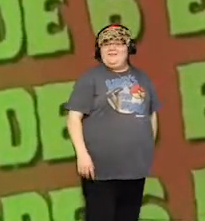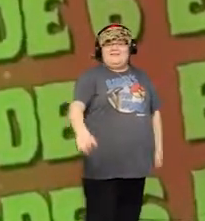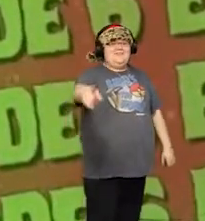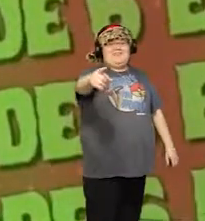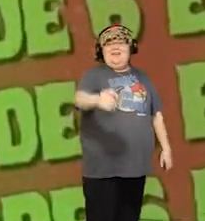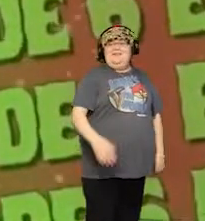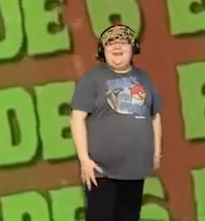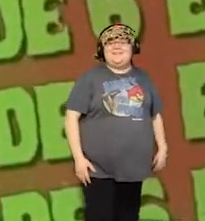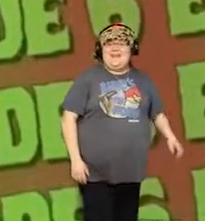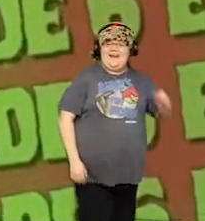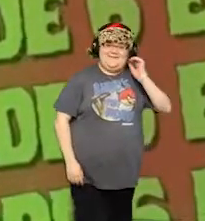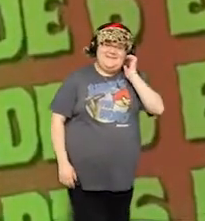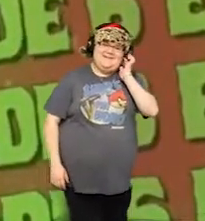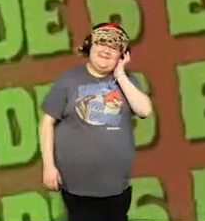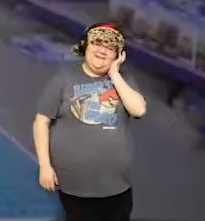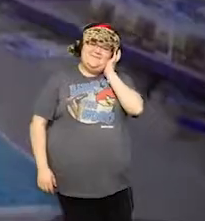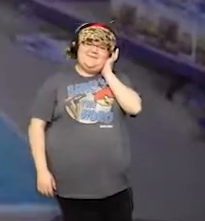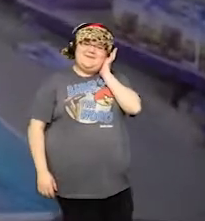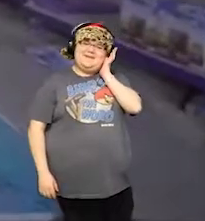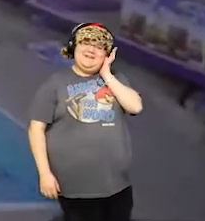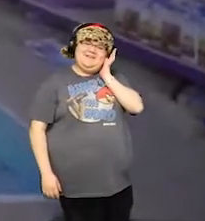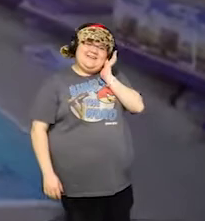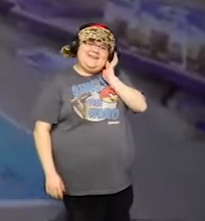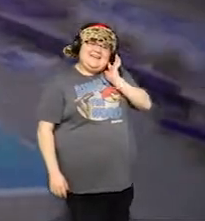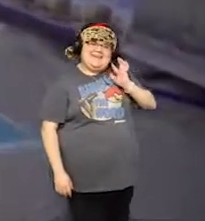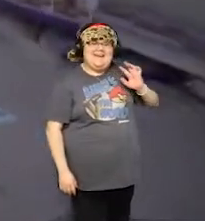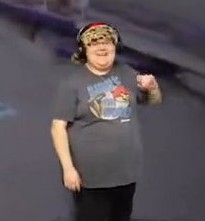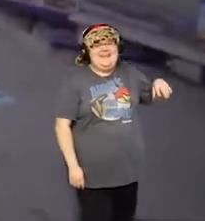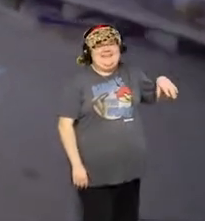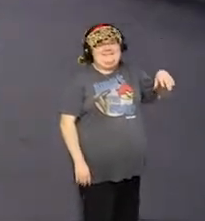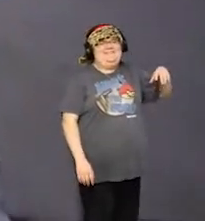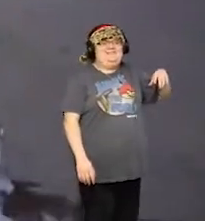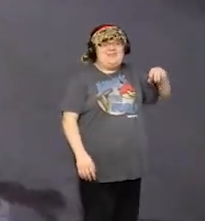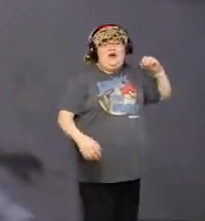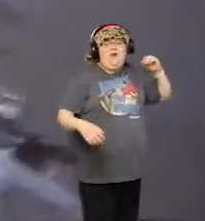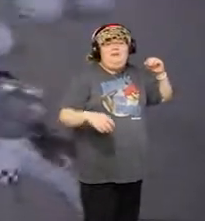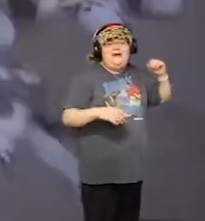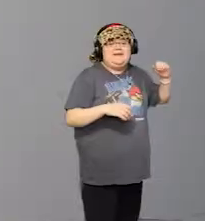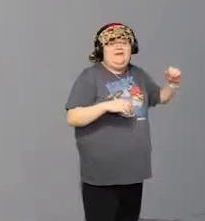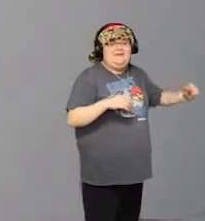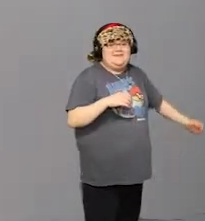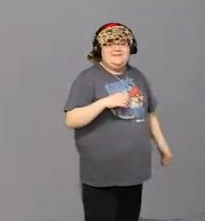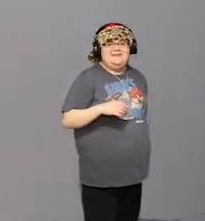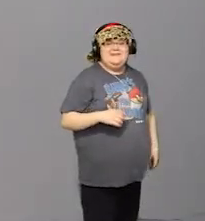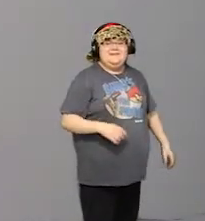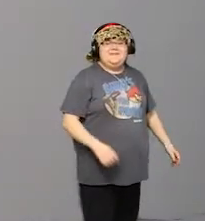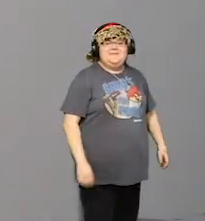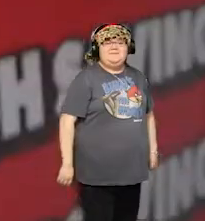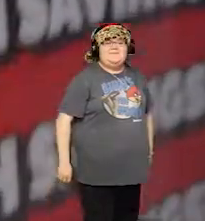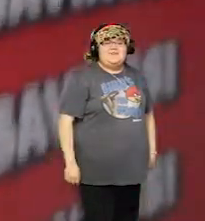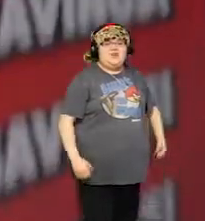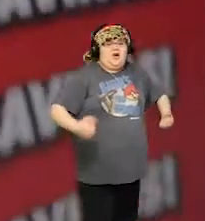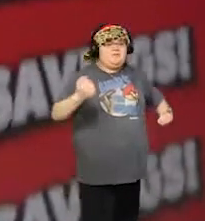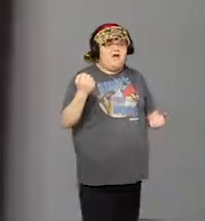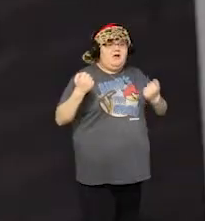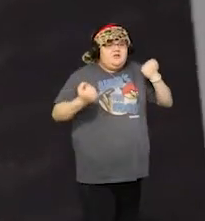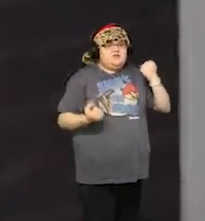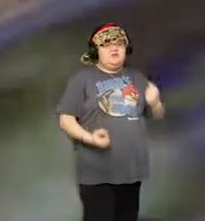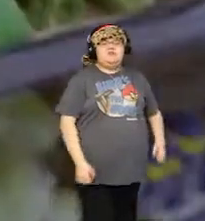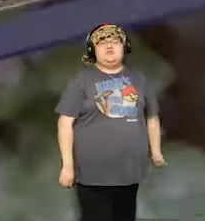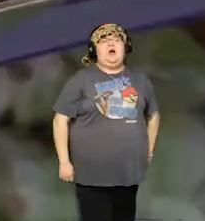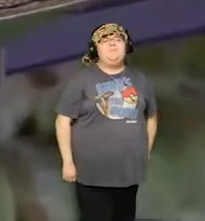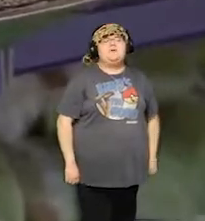Gee, oh, did it scare me that time? Welcome to the childish supermarket. Oh my God. Come